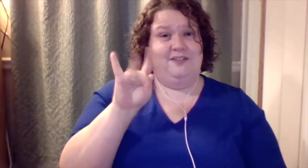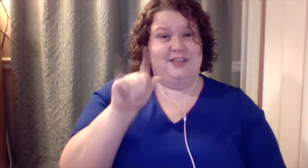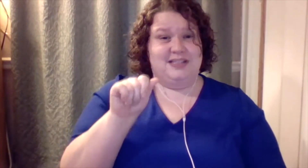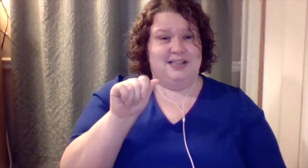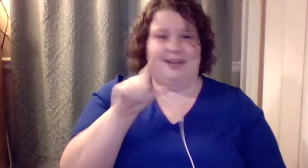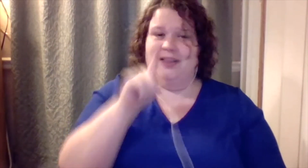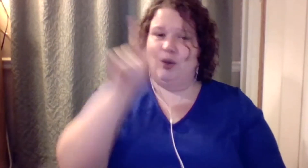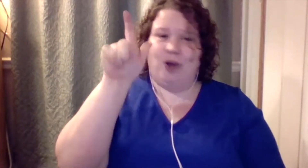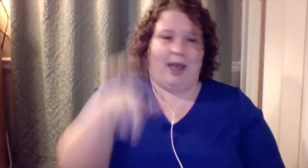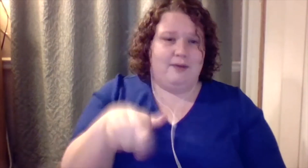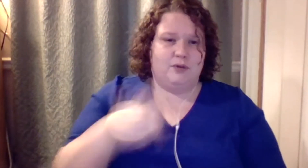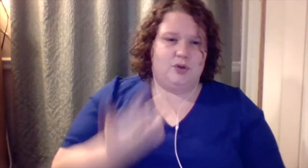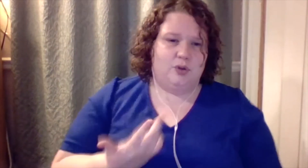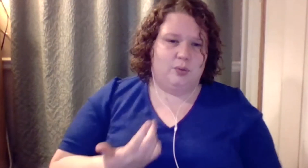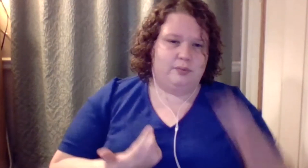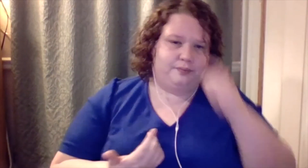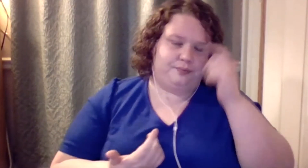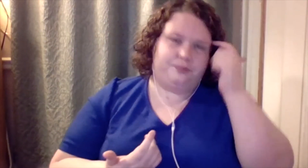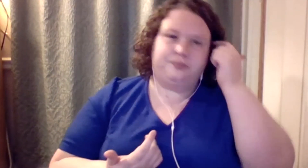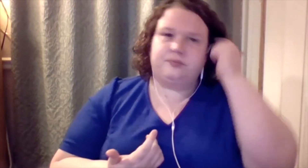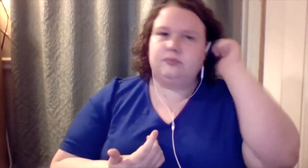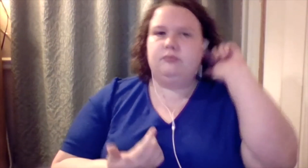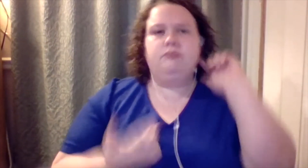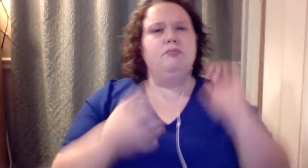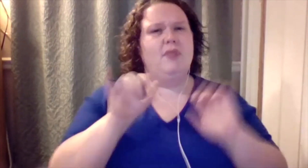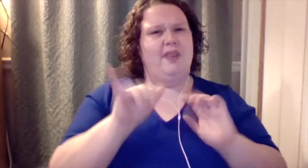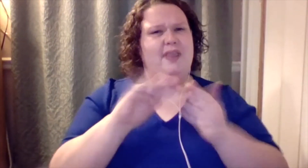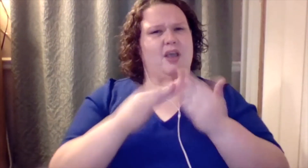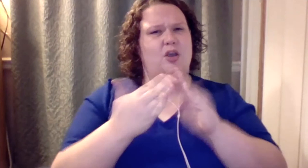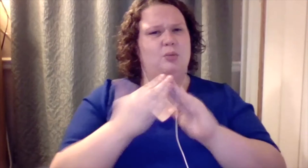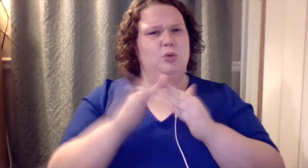sense of what drives that community?